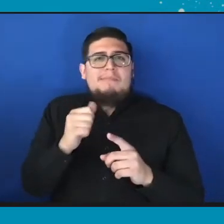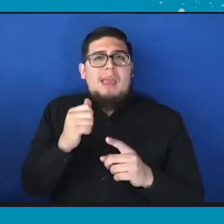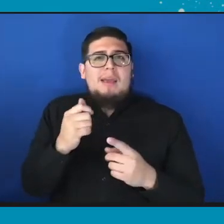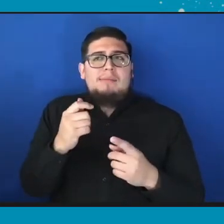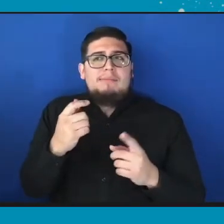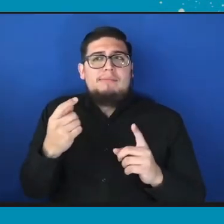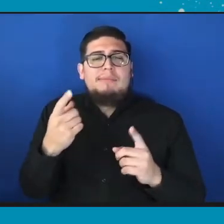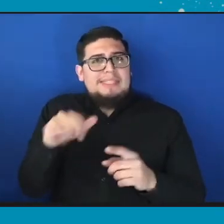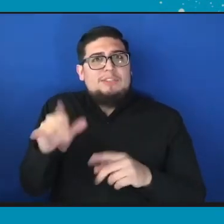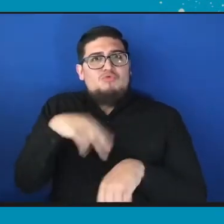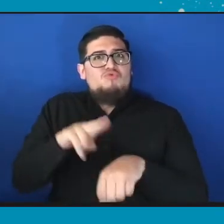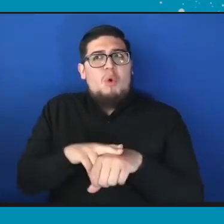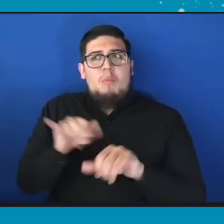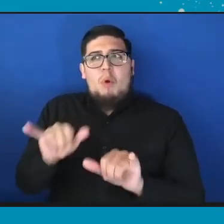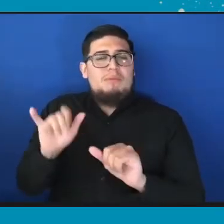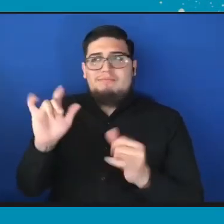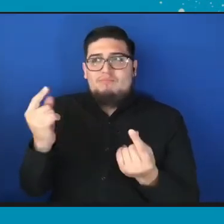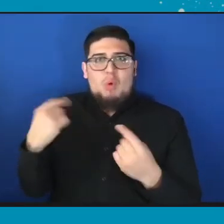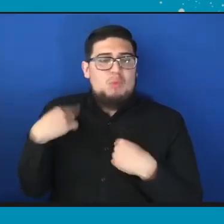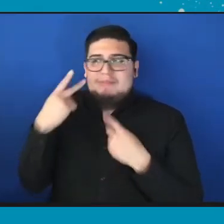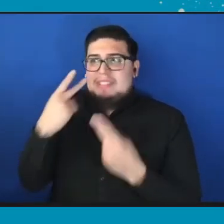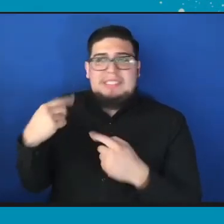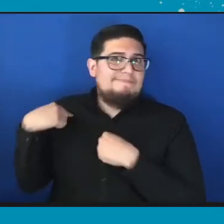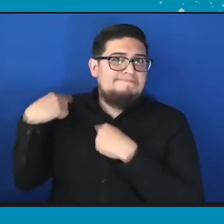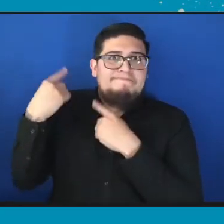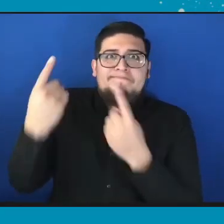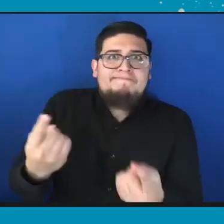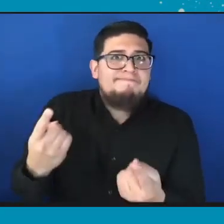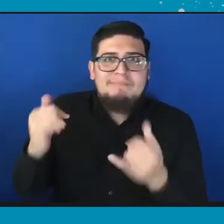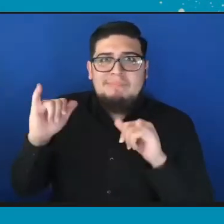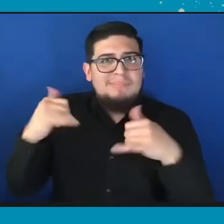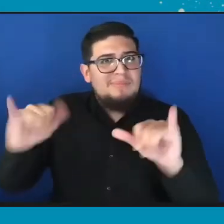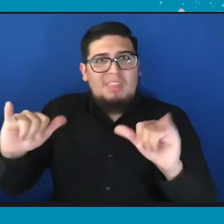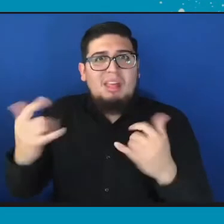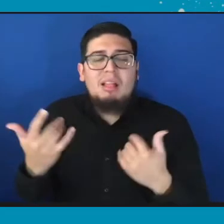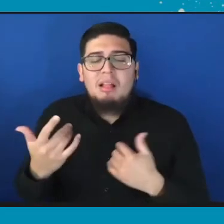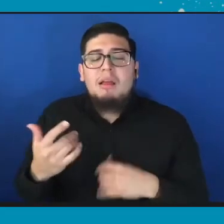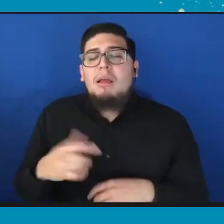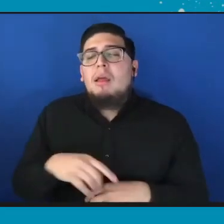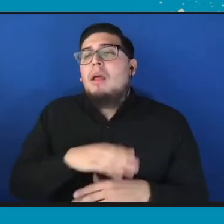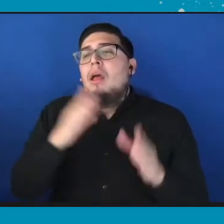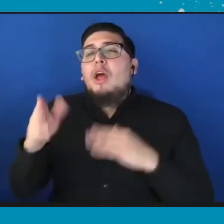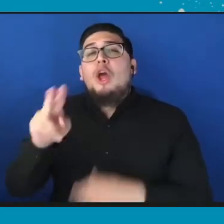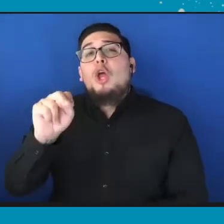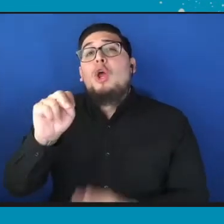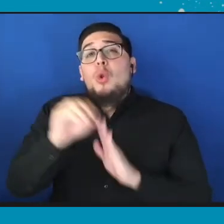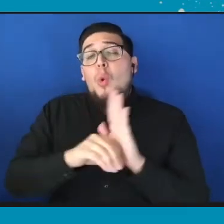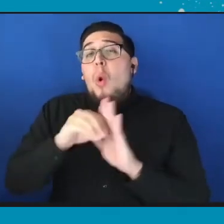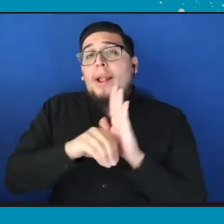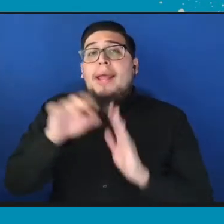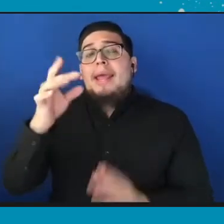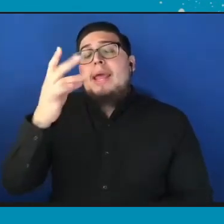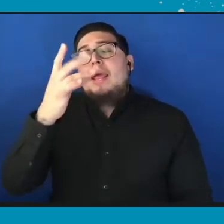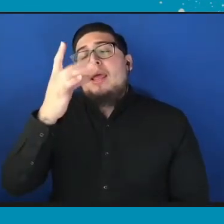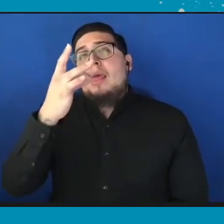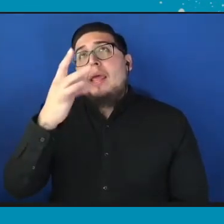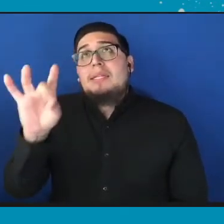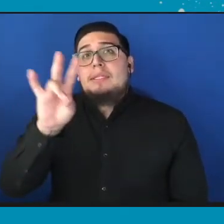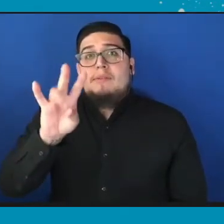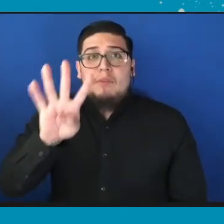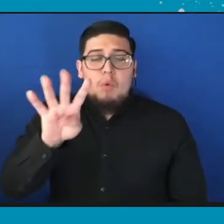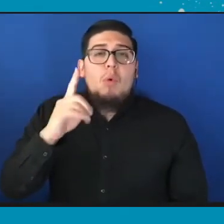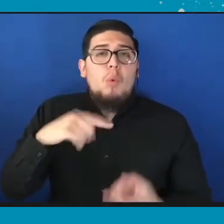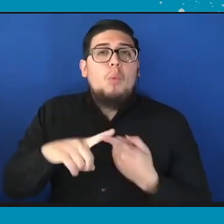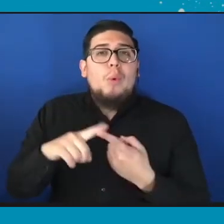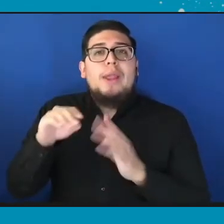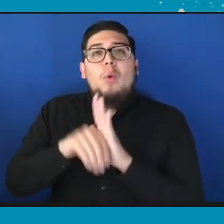the past. And in New Orleans in 1874, that's when New Orleans was the capital